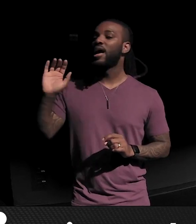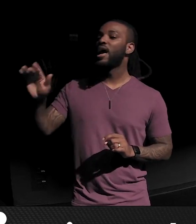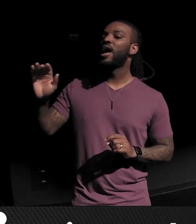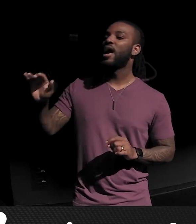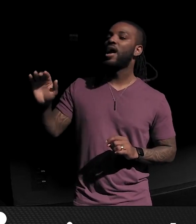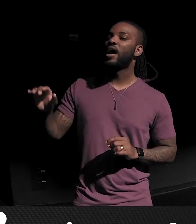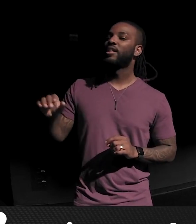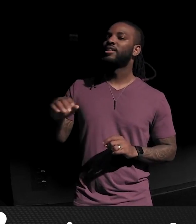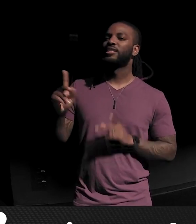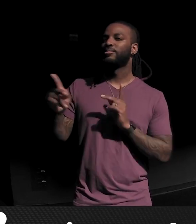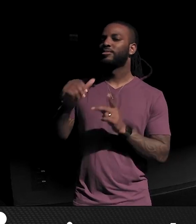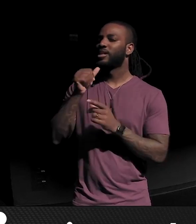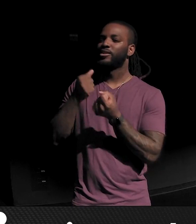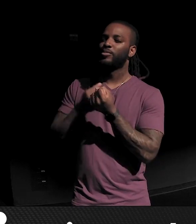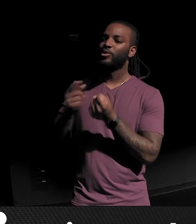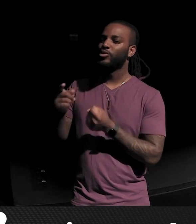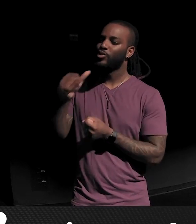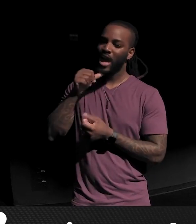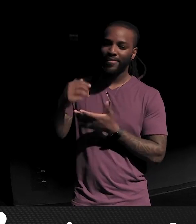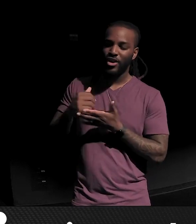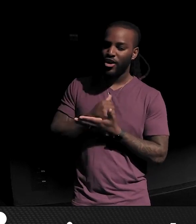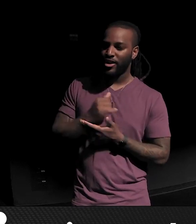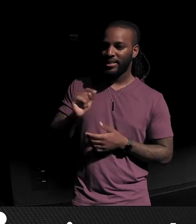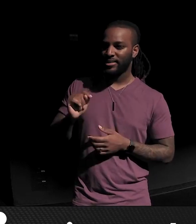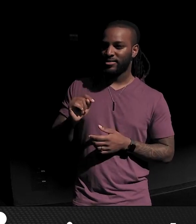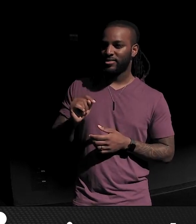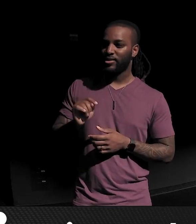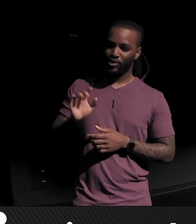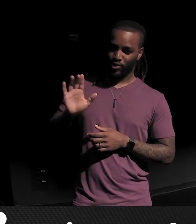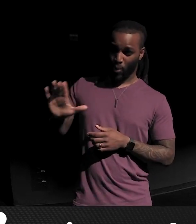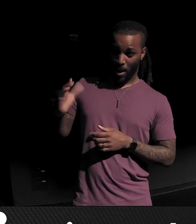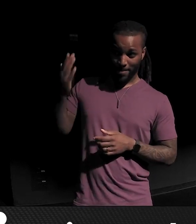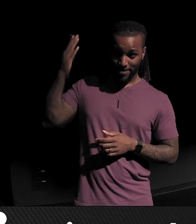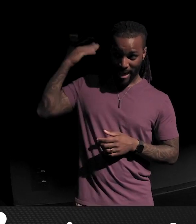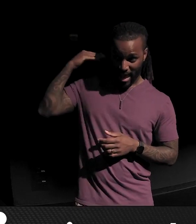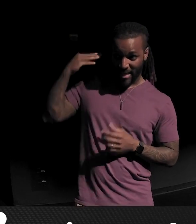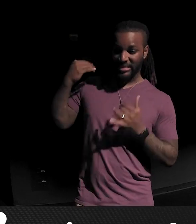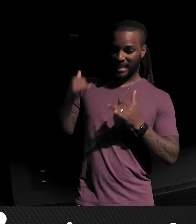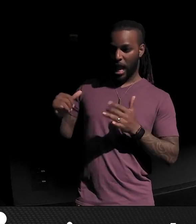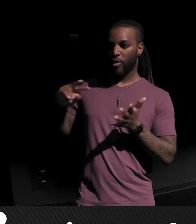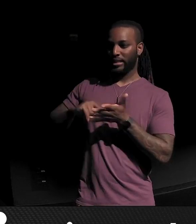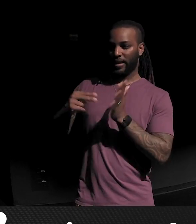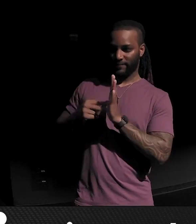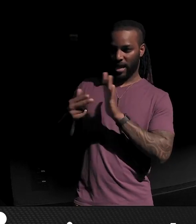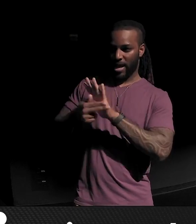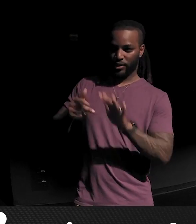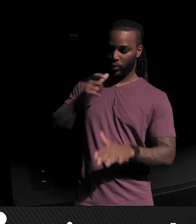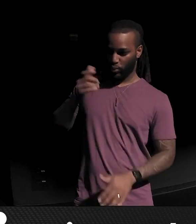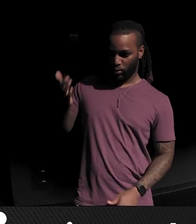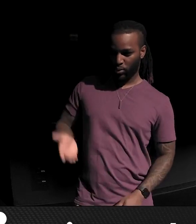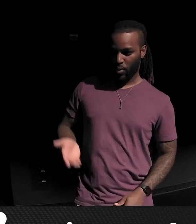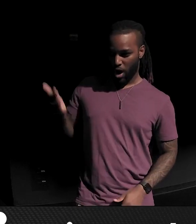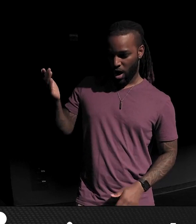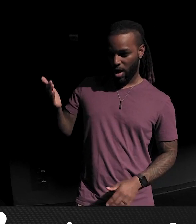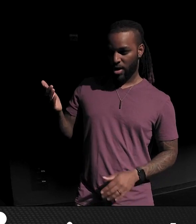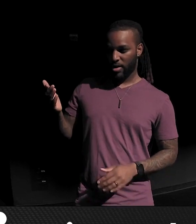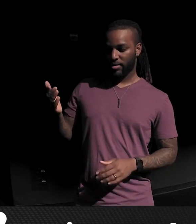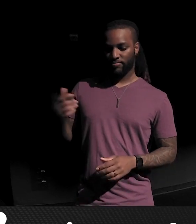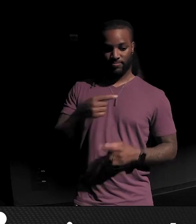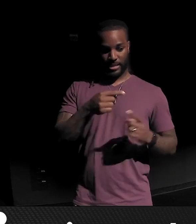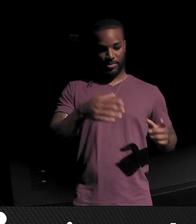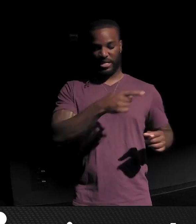for you. You haven't earned it. Your past now defines you. The enemy says